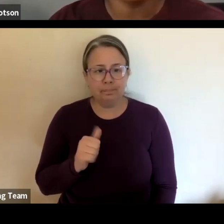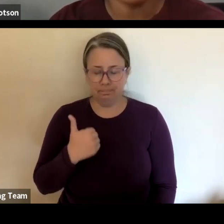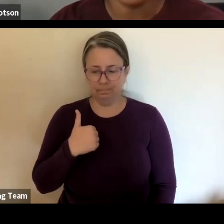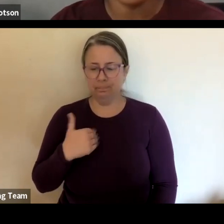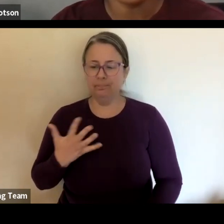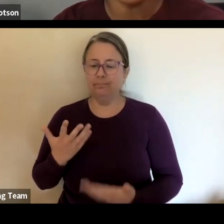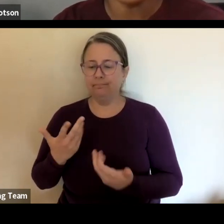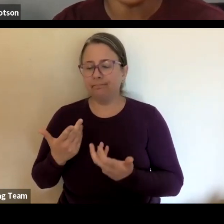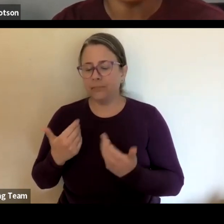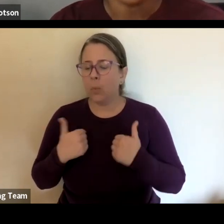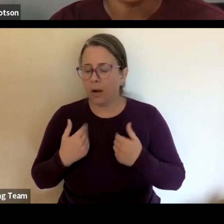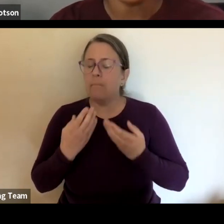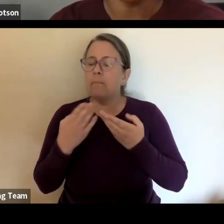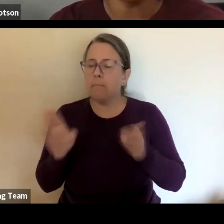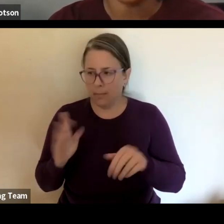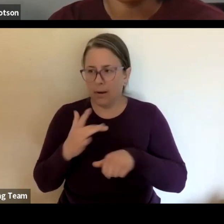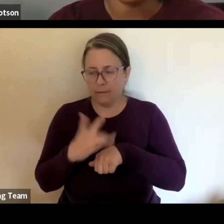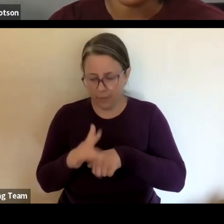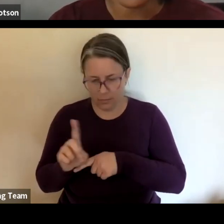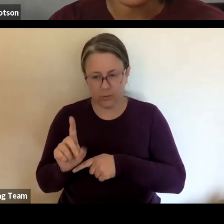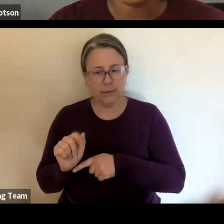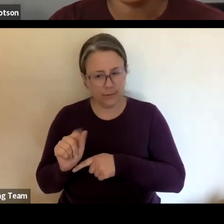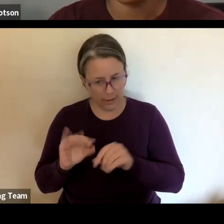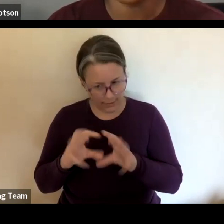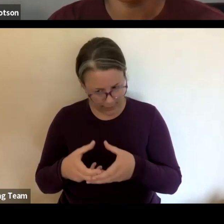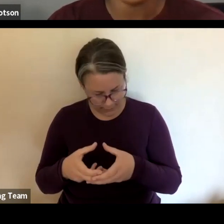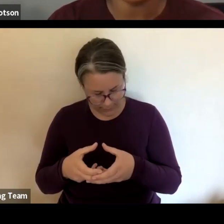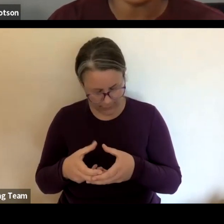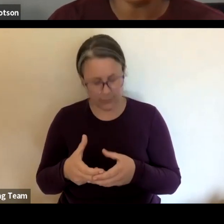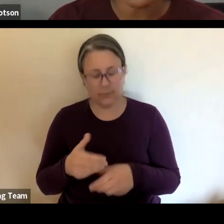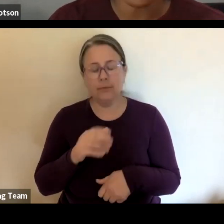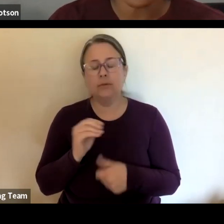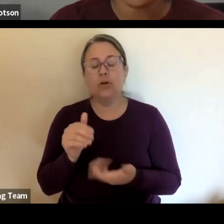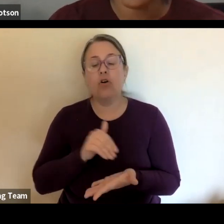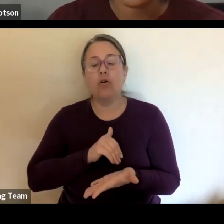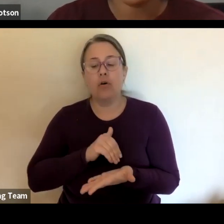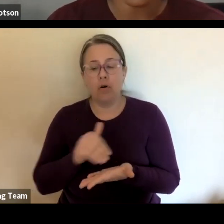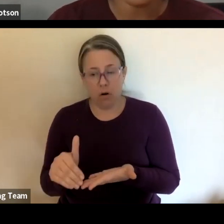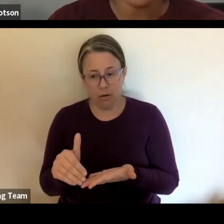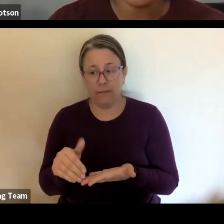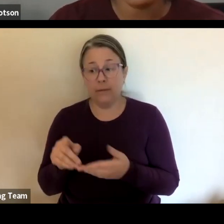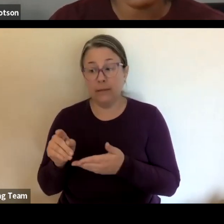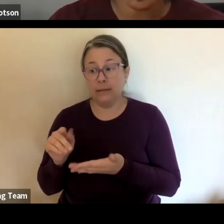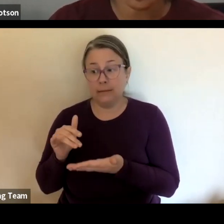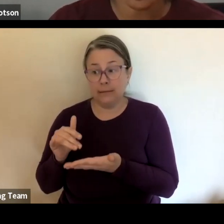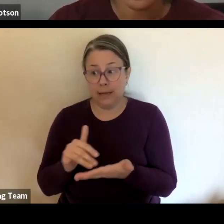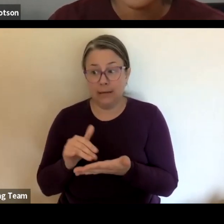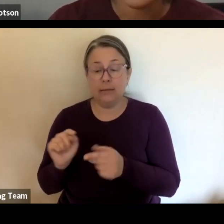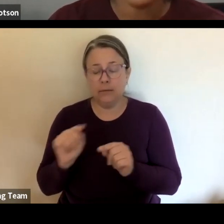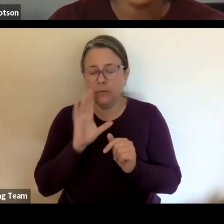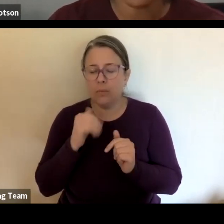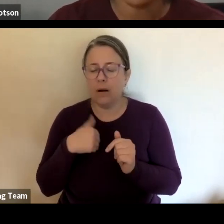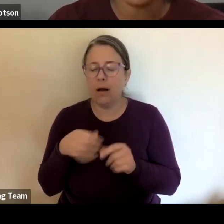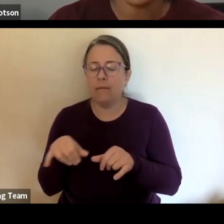common measures in different studies. So the demographics, some of the health information,